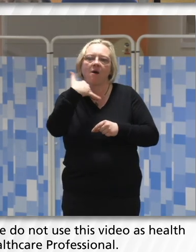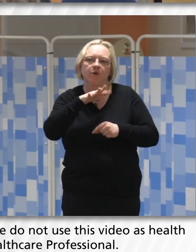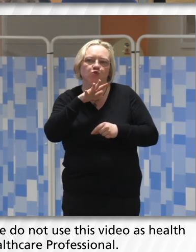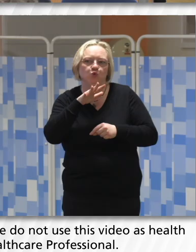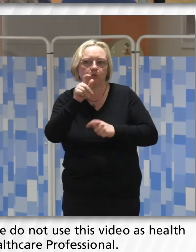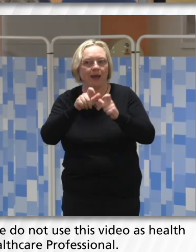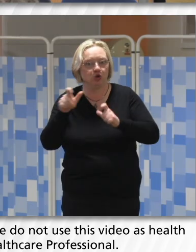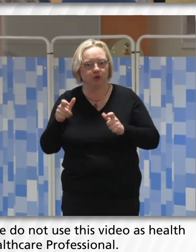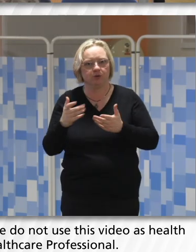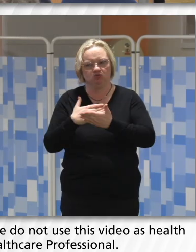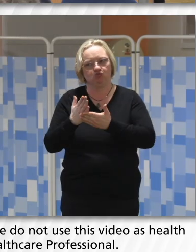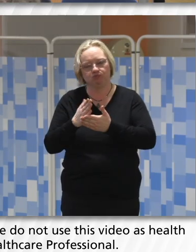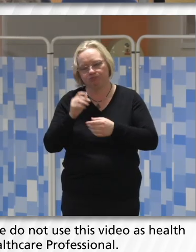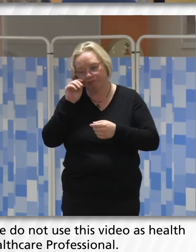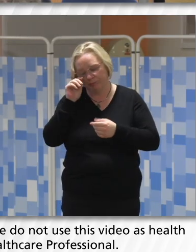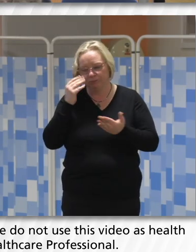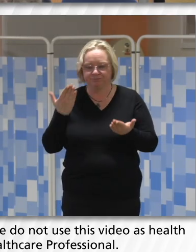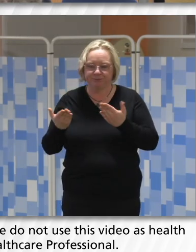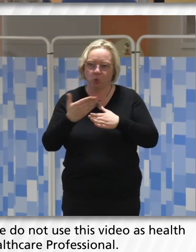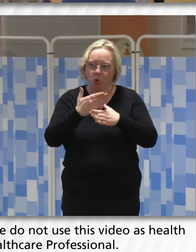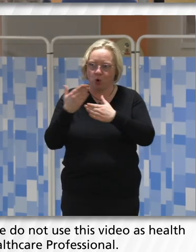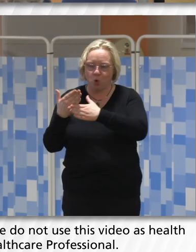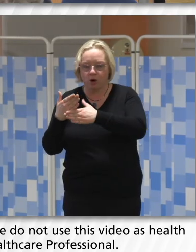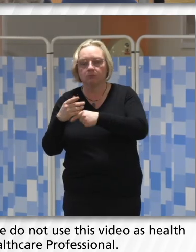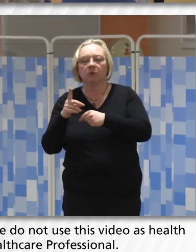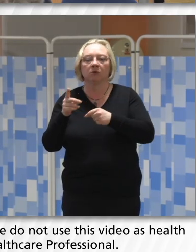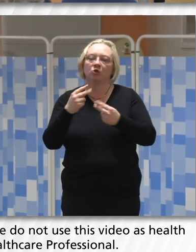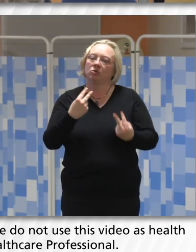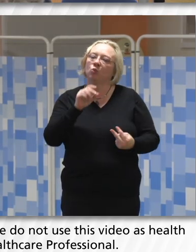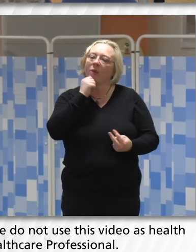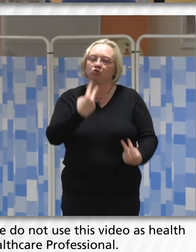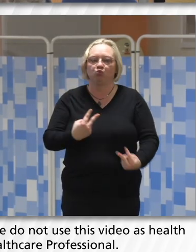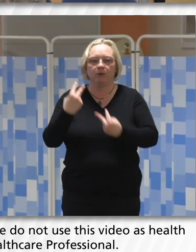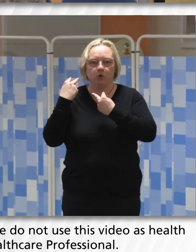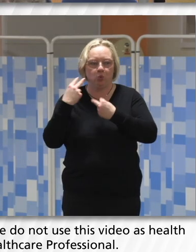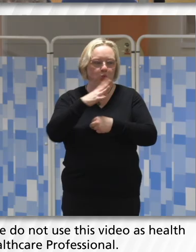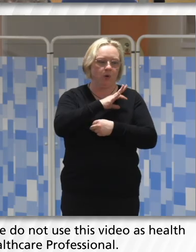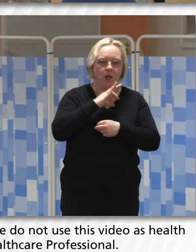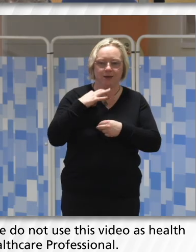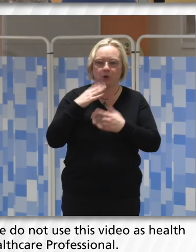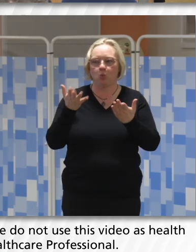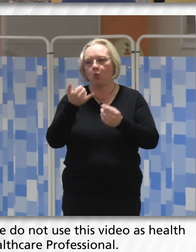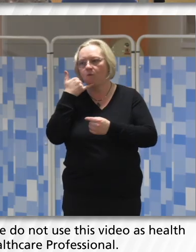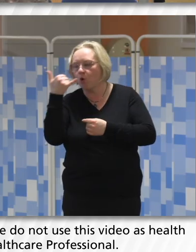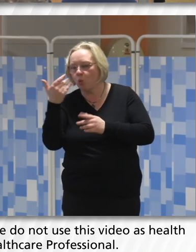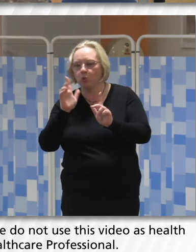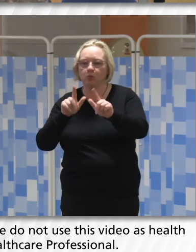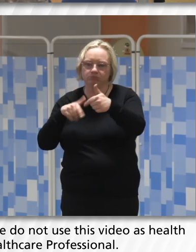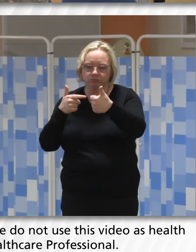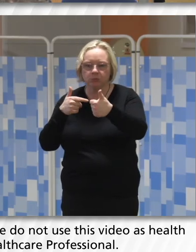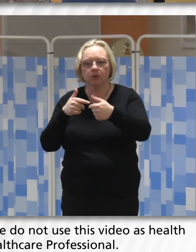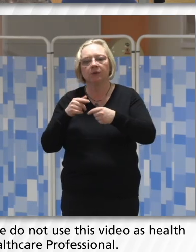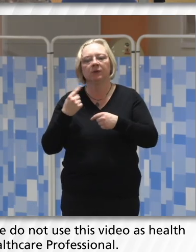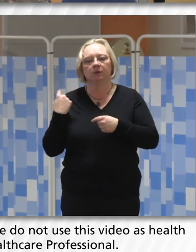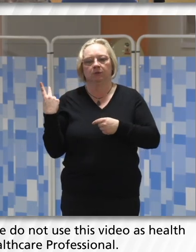regular reviews over the phone or in clinics. As I said before, Lisa and I, over the course of a week, do 5